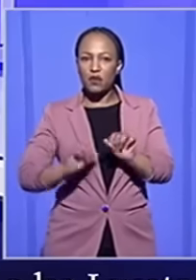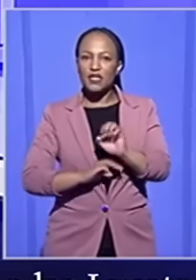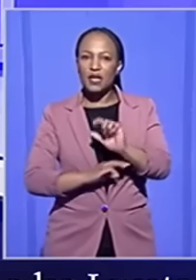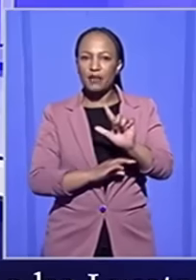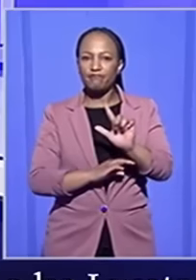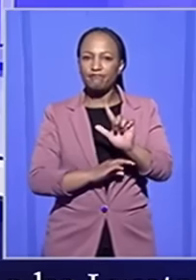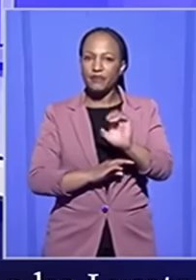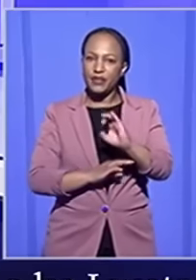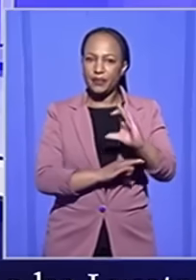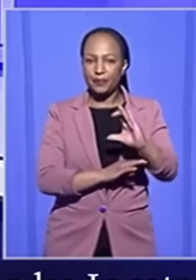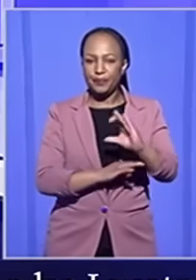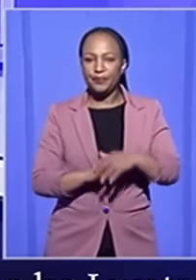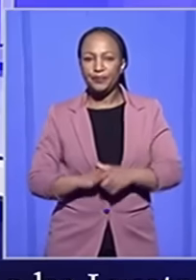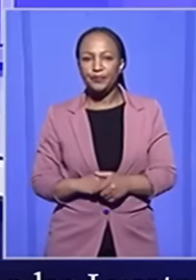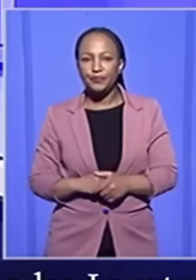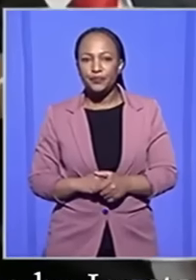Cape.